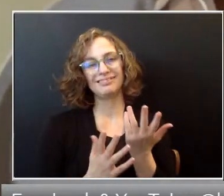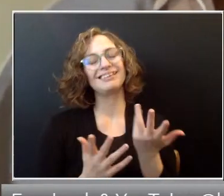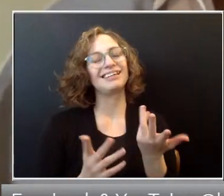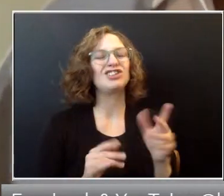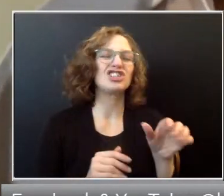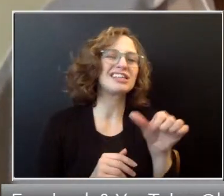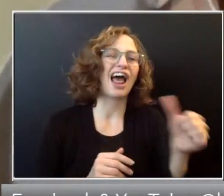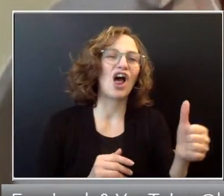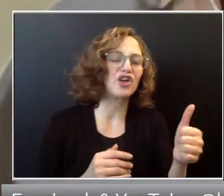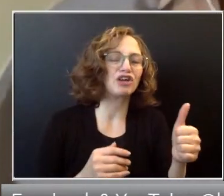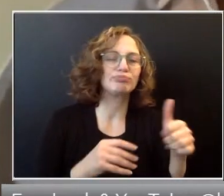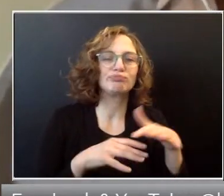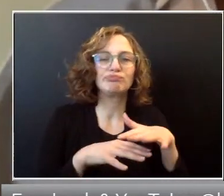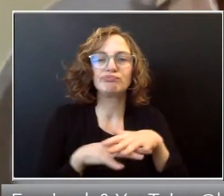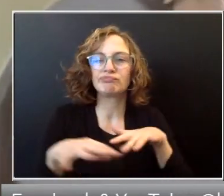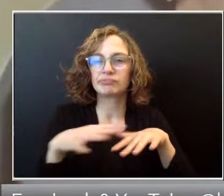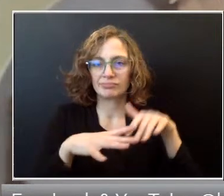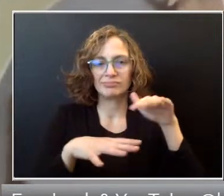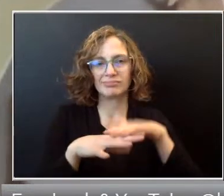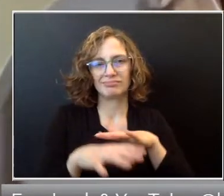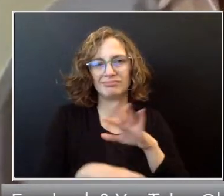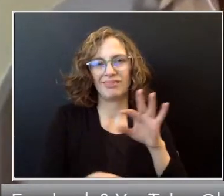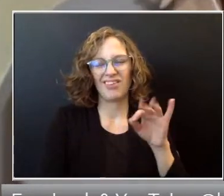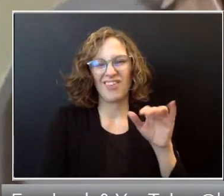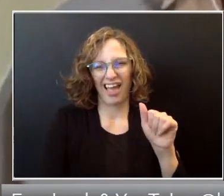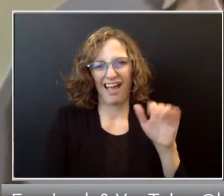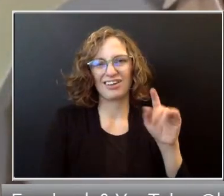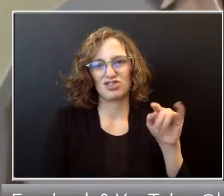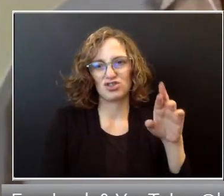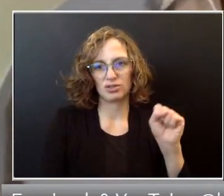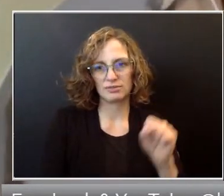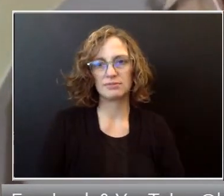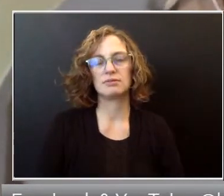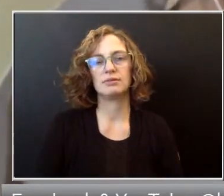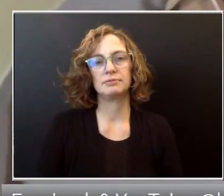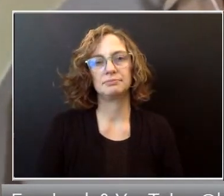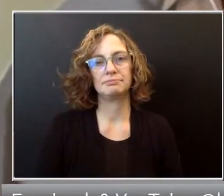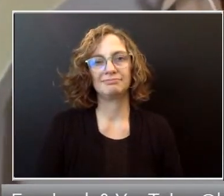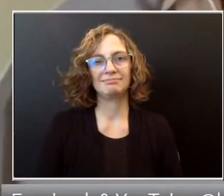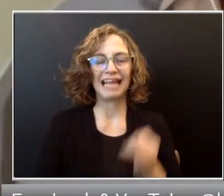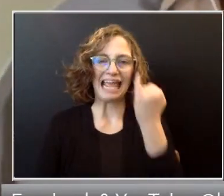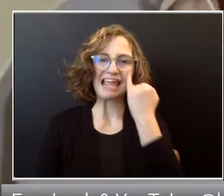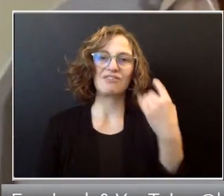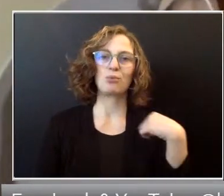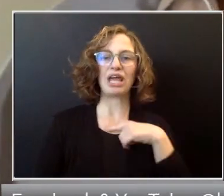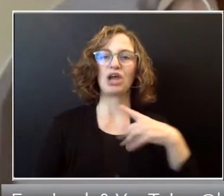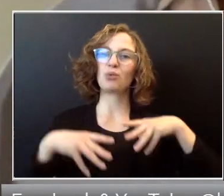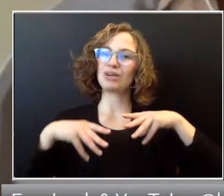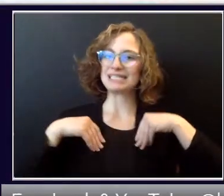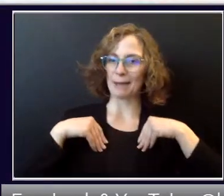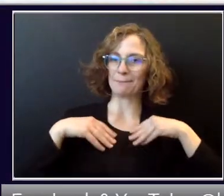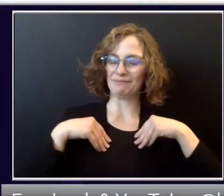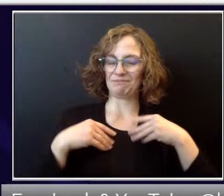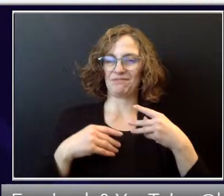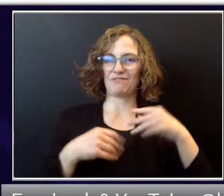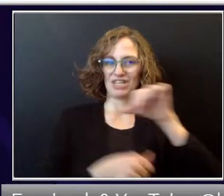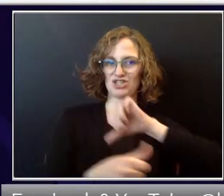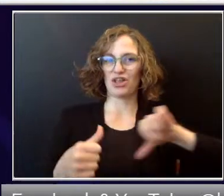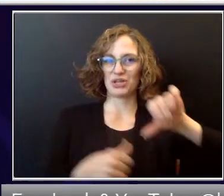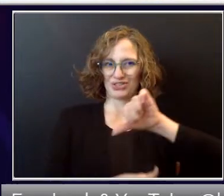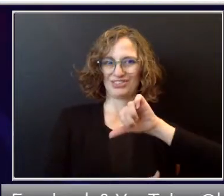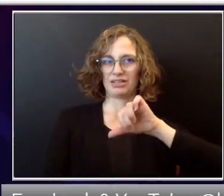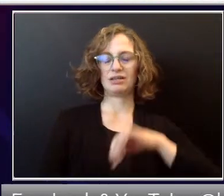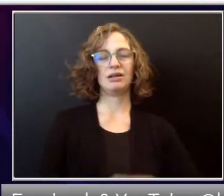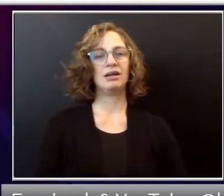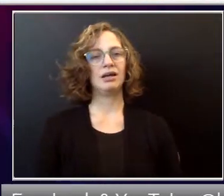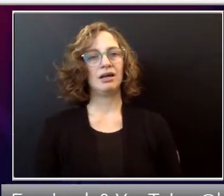head is, I don't know, how receptive we might be of each other. I'll put it like that. That is so